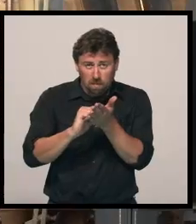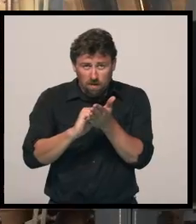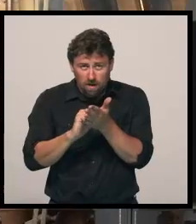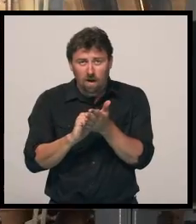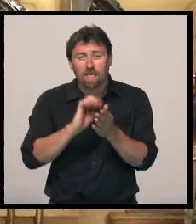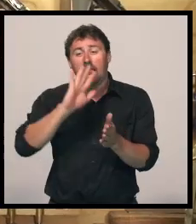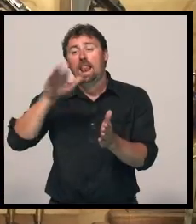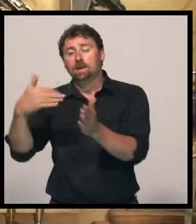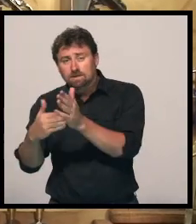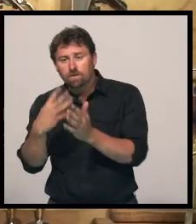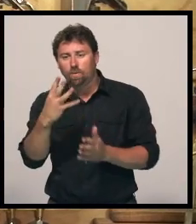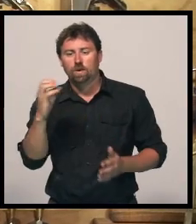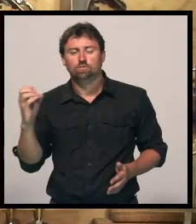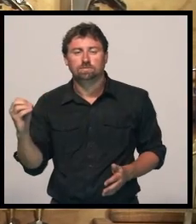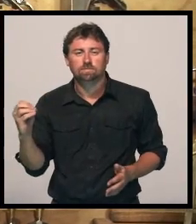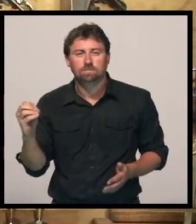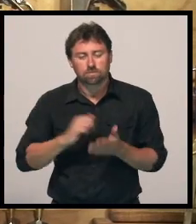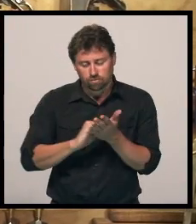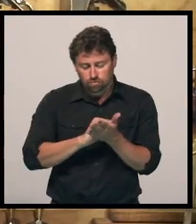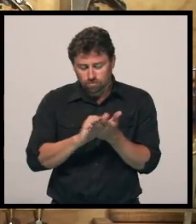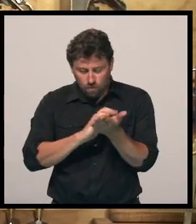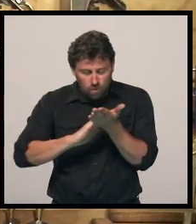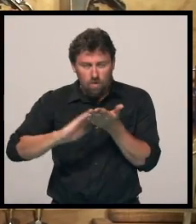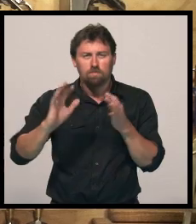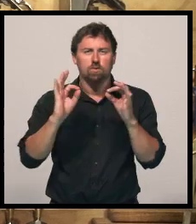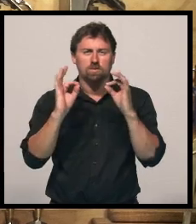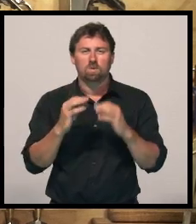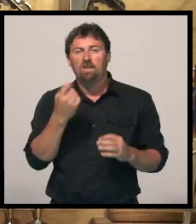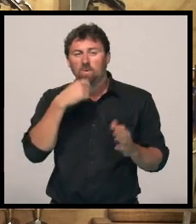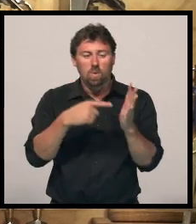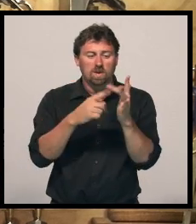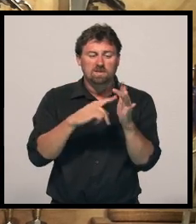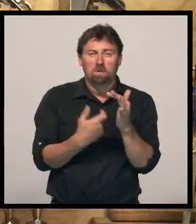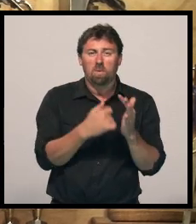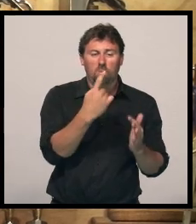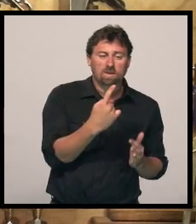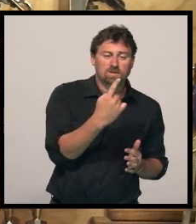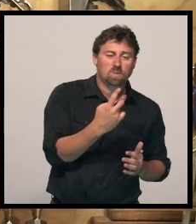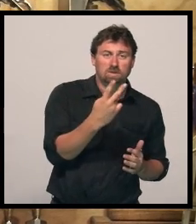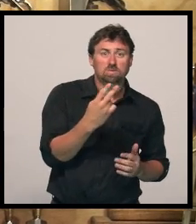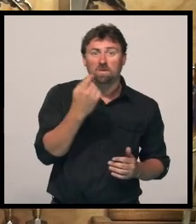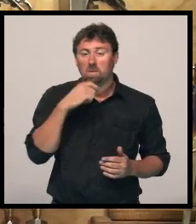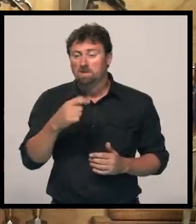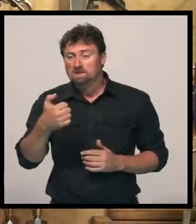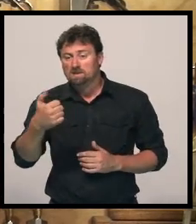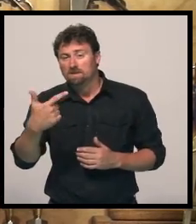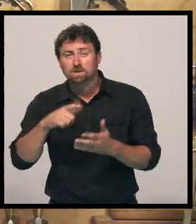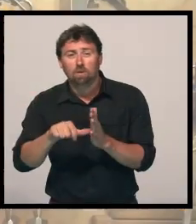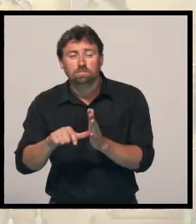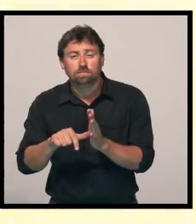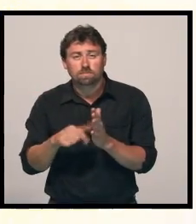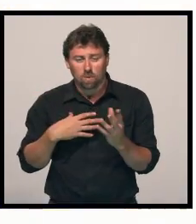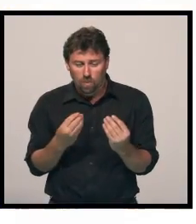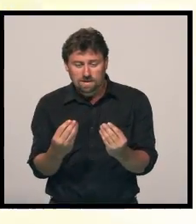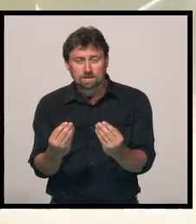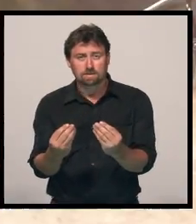about 400. It depends on the timber. Some timbers you've got to wet once or twice, others maybe half a dozen times. So I'll see how I go with this